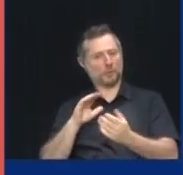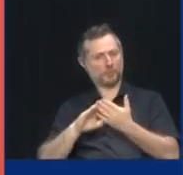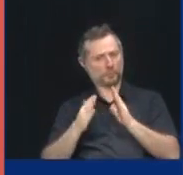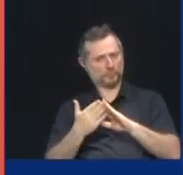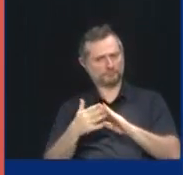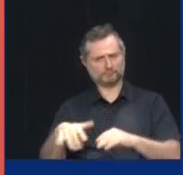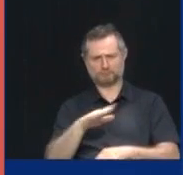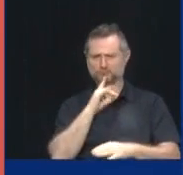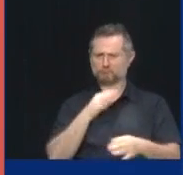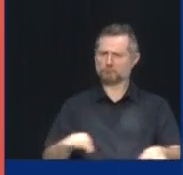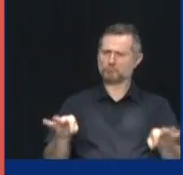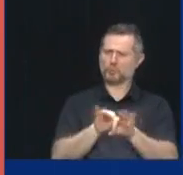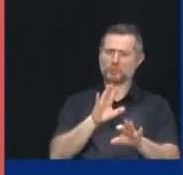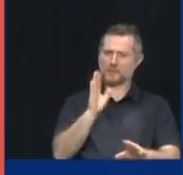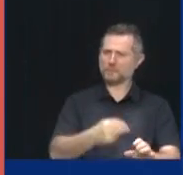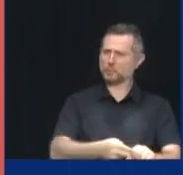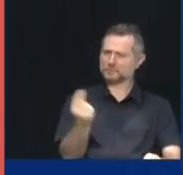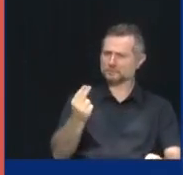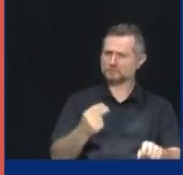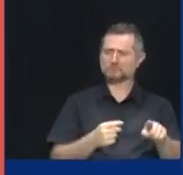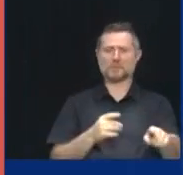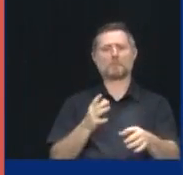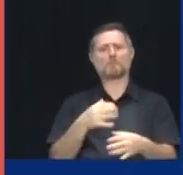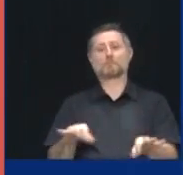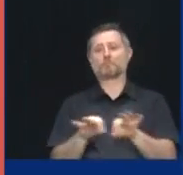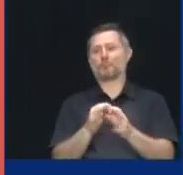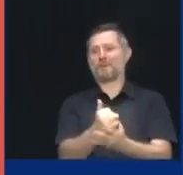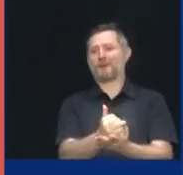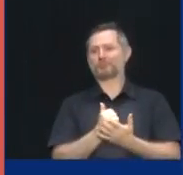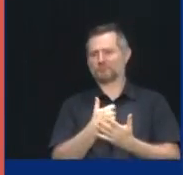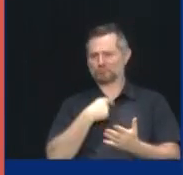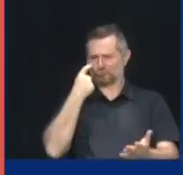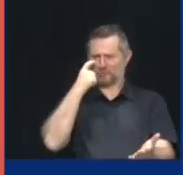us and whose work has to be acknowledged.